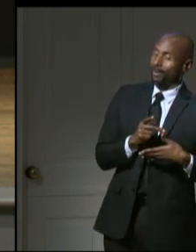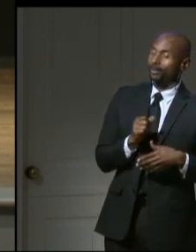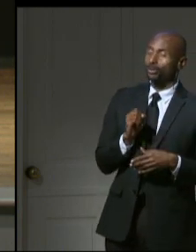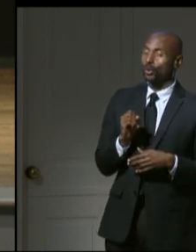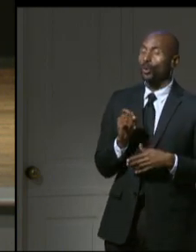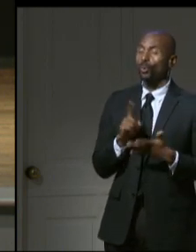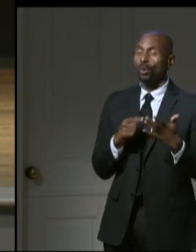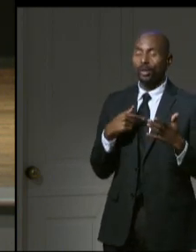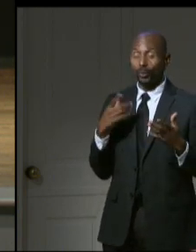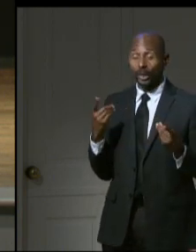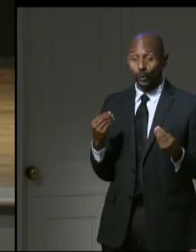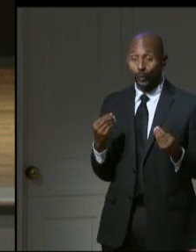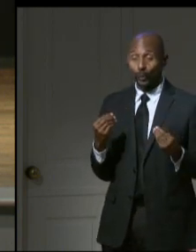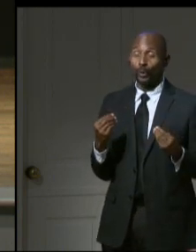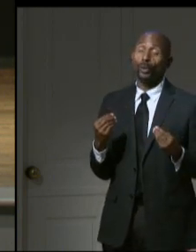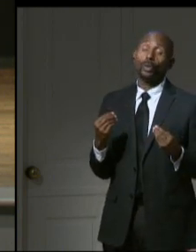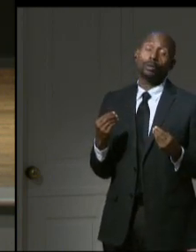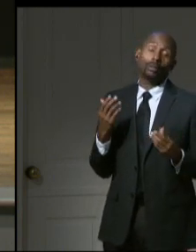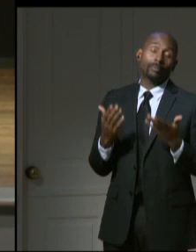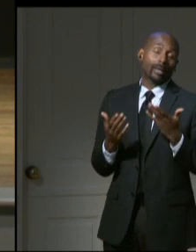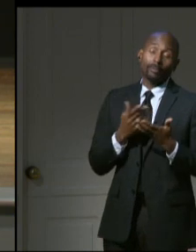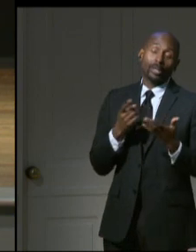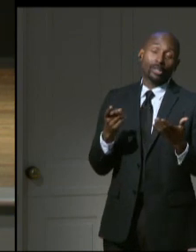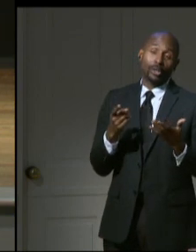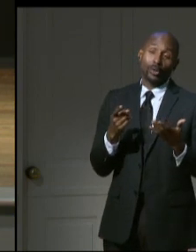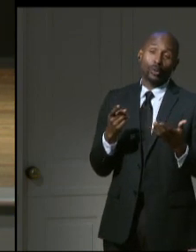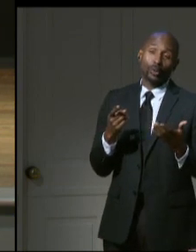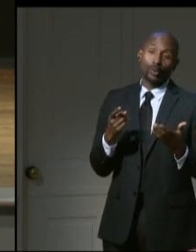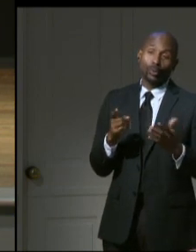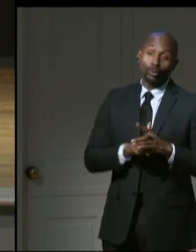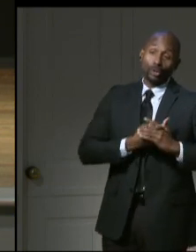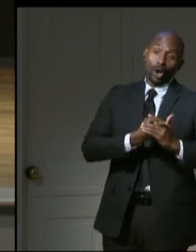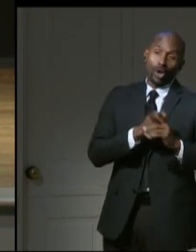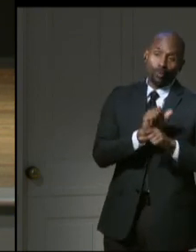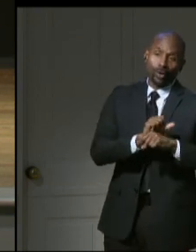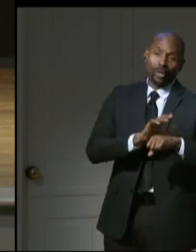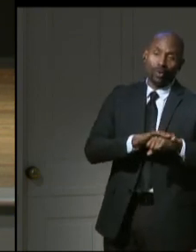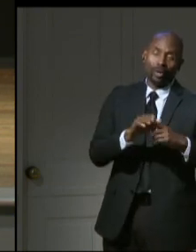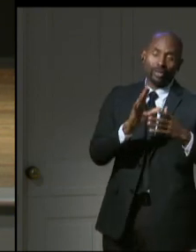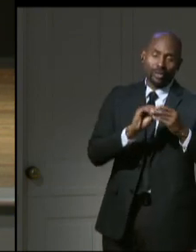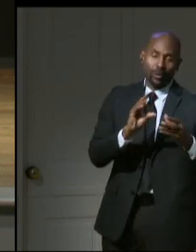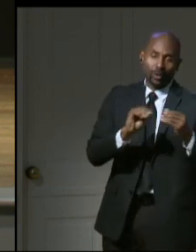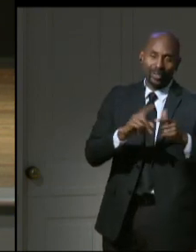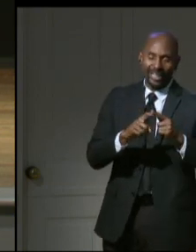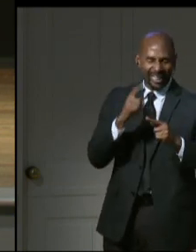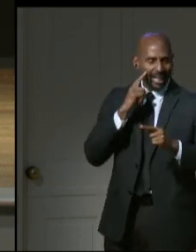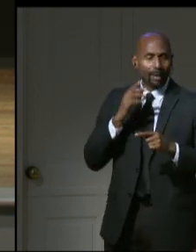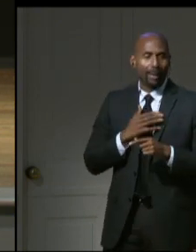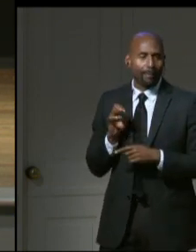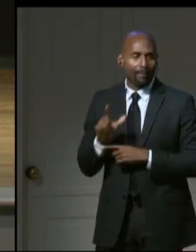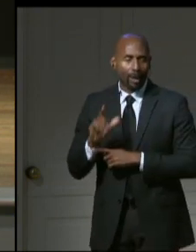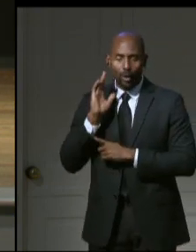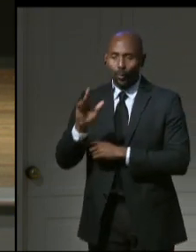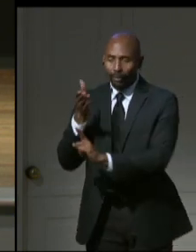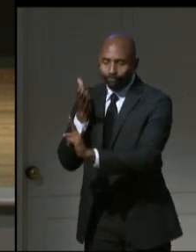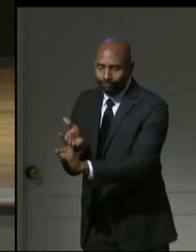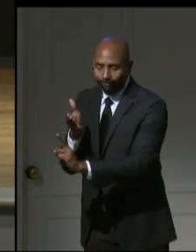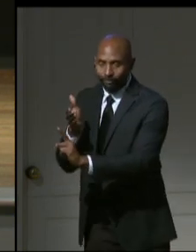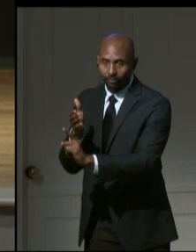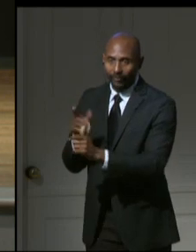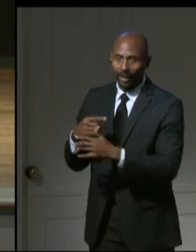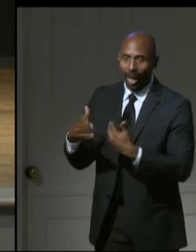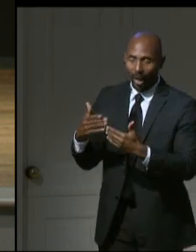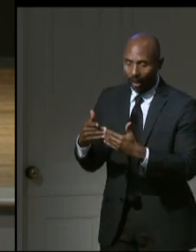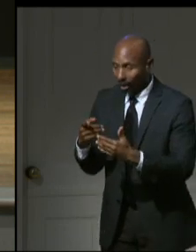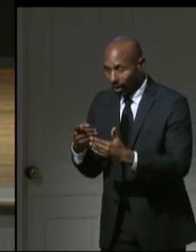just, you know, you might go into a story thinking, my model is going to turn out this way. It might not, but then we always find a way to